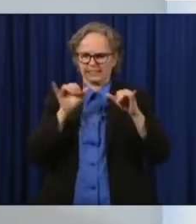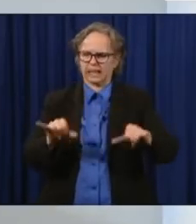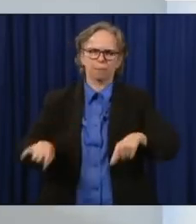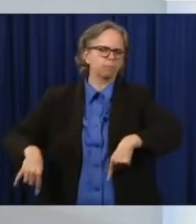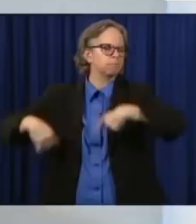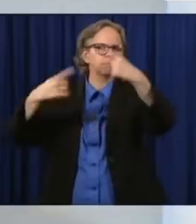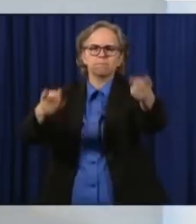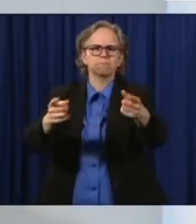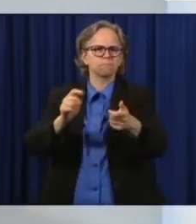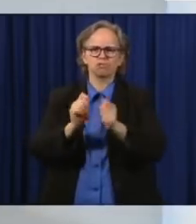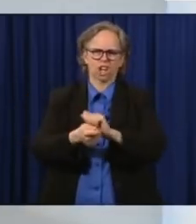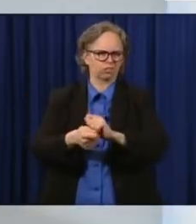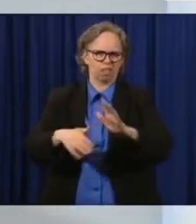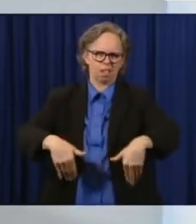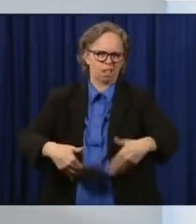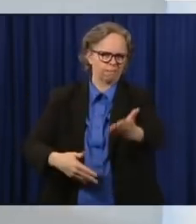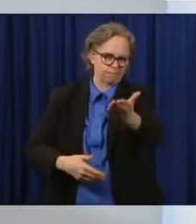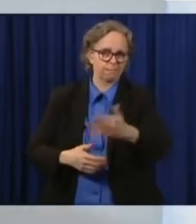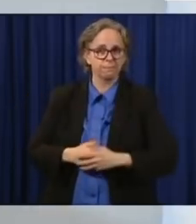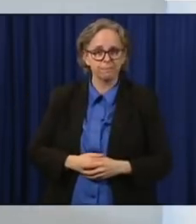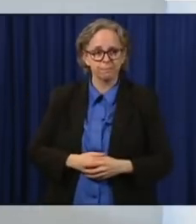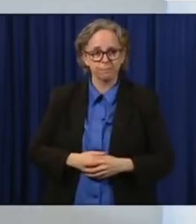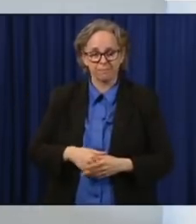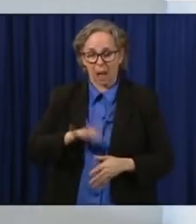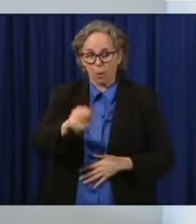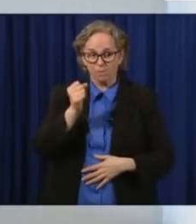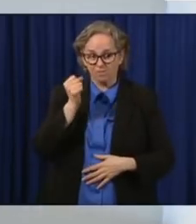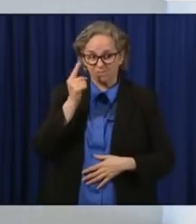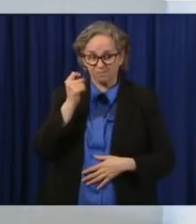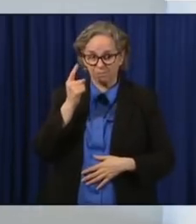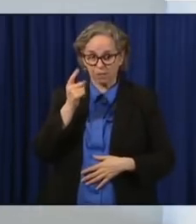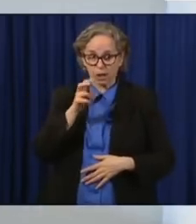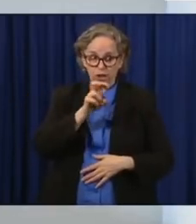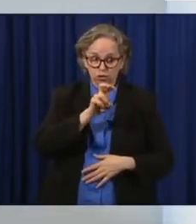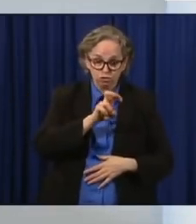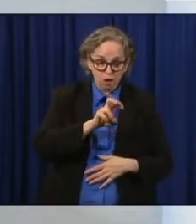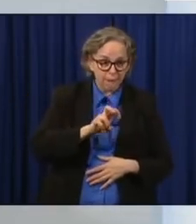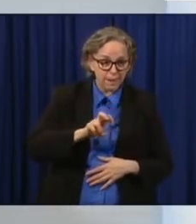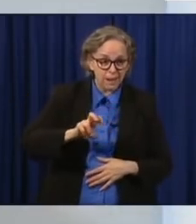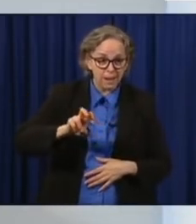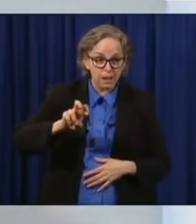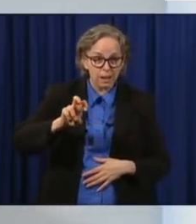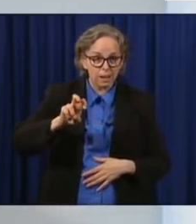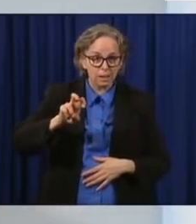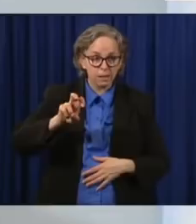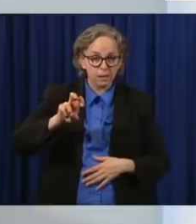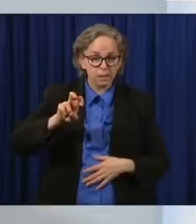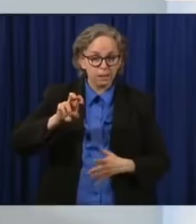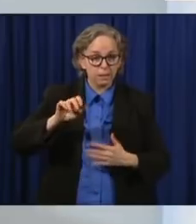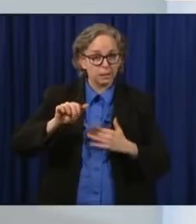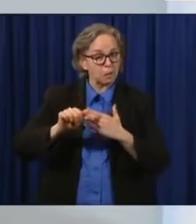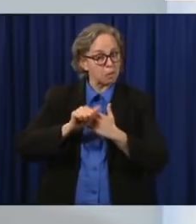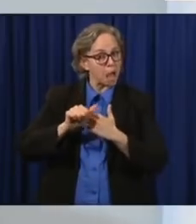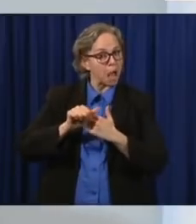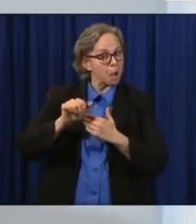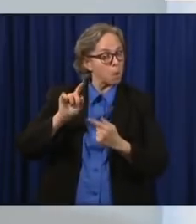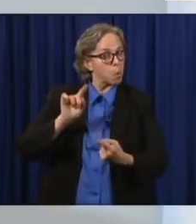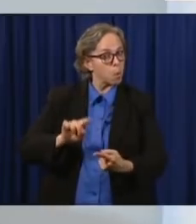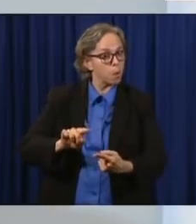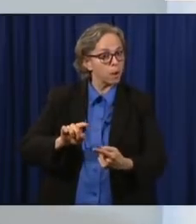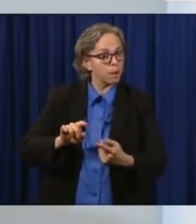as the threat of the travel to Ohio from other places is lessened, it makes sense to move away